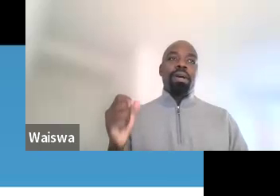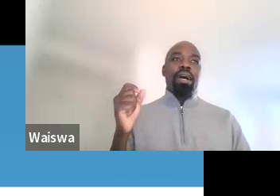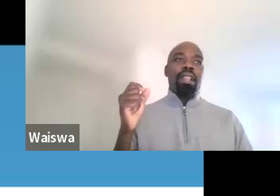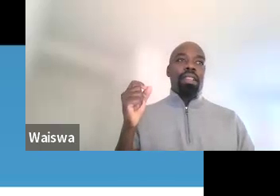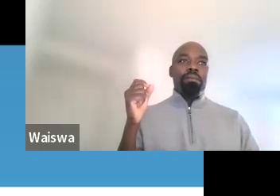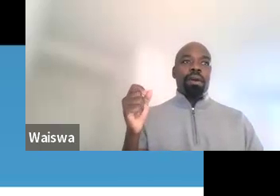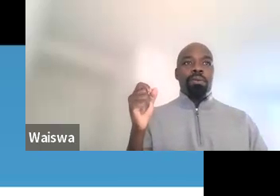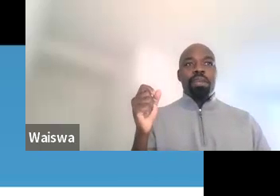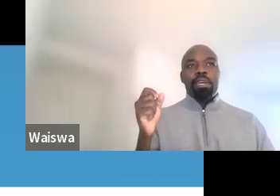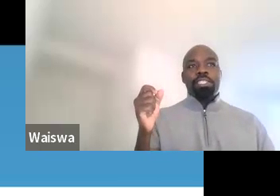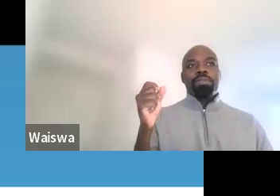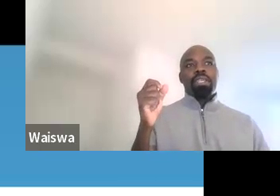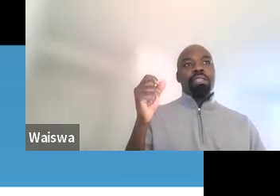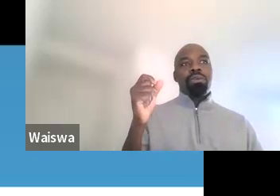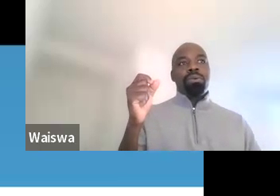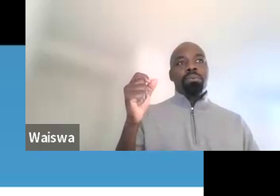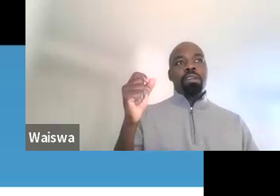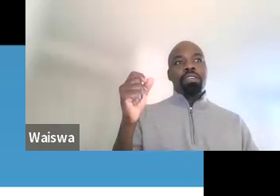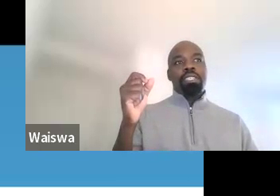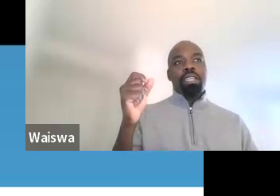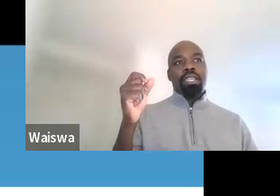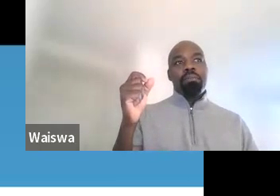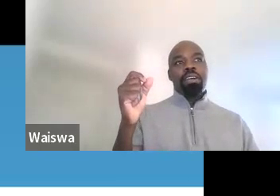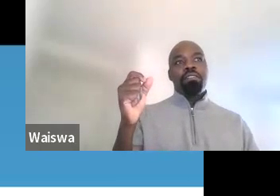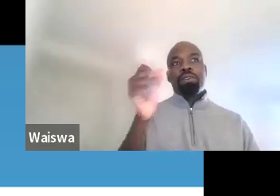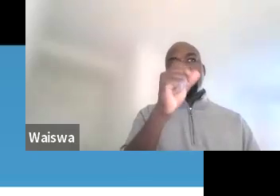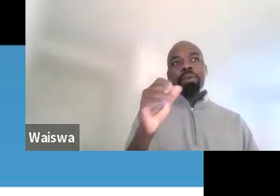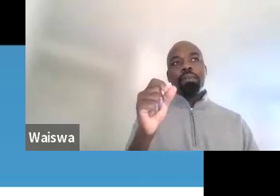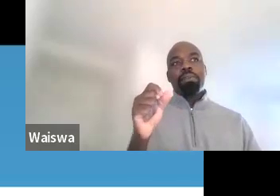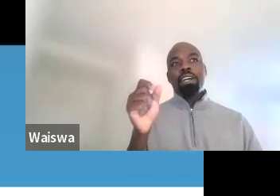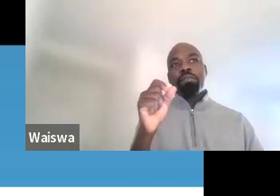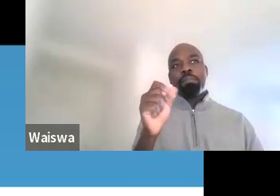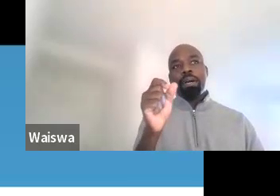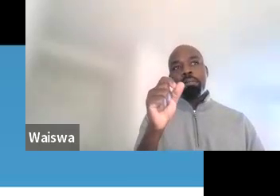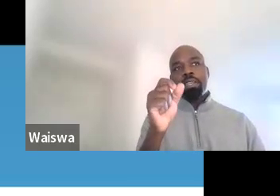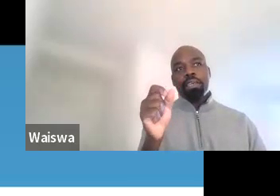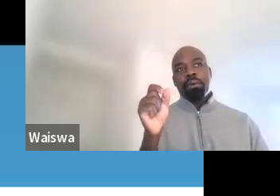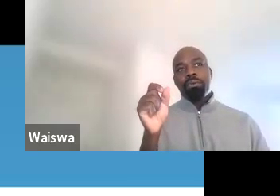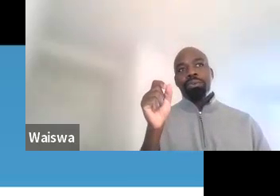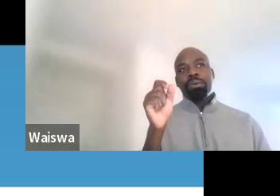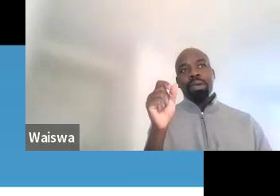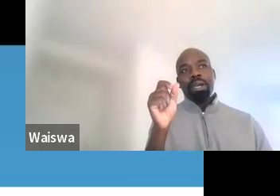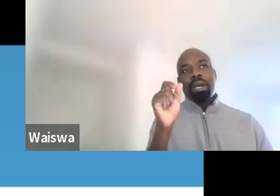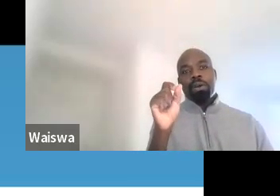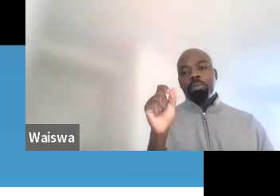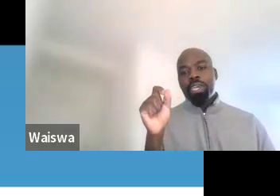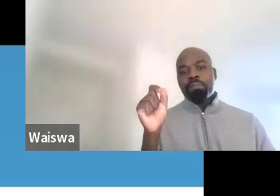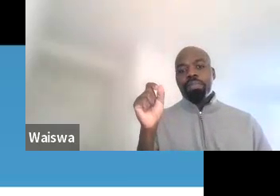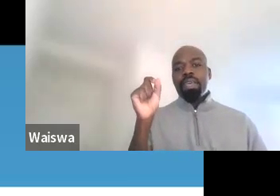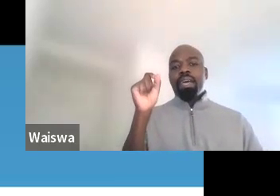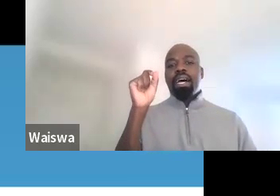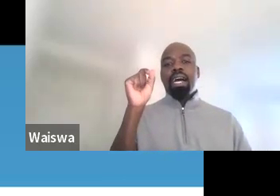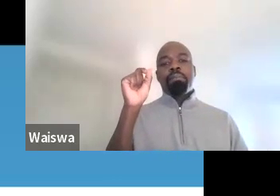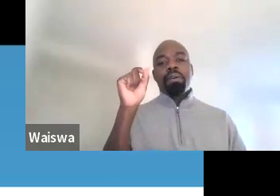so you might want to make sure that if there's an email for the department, government department, they also copy